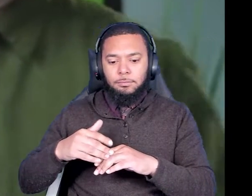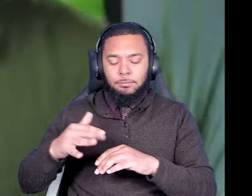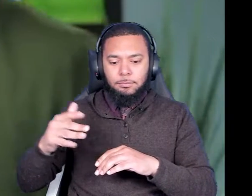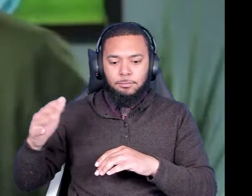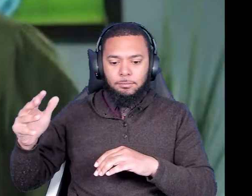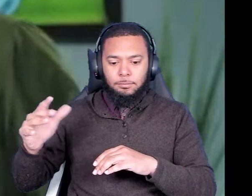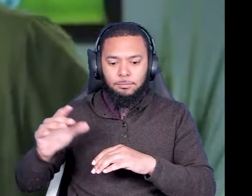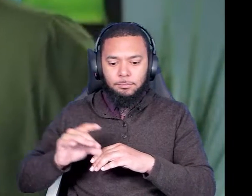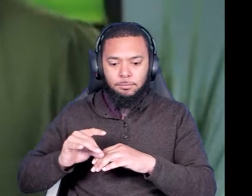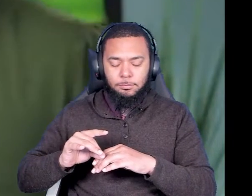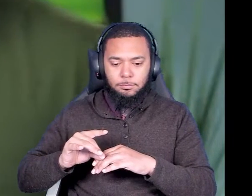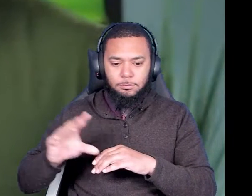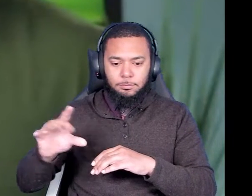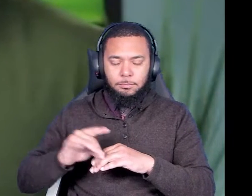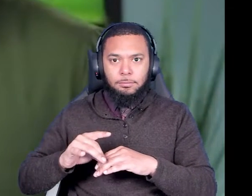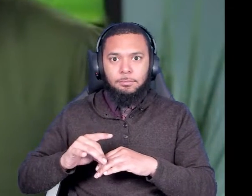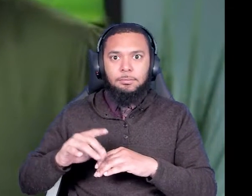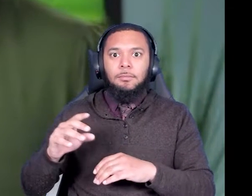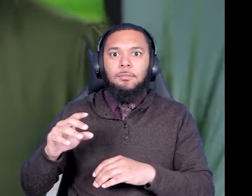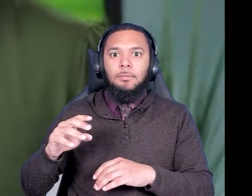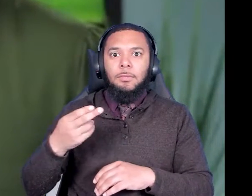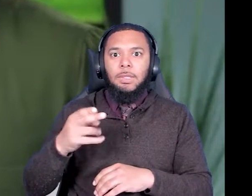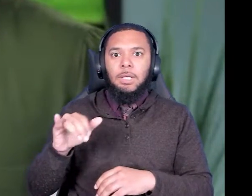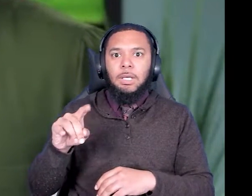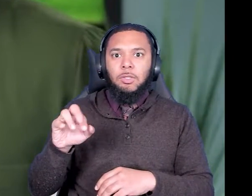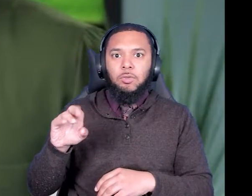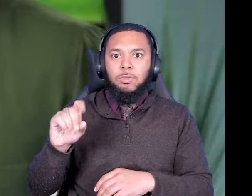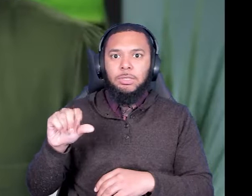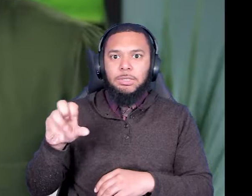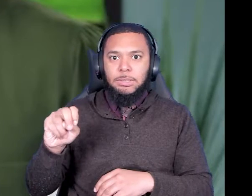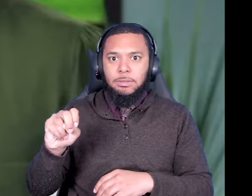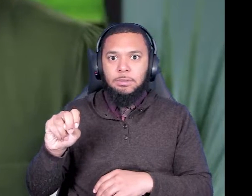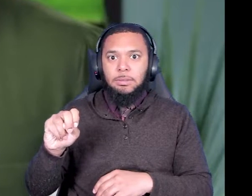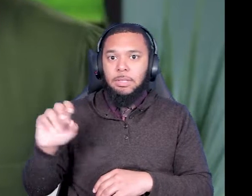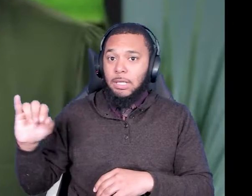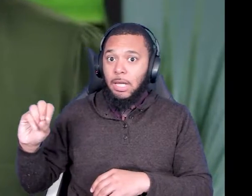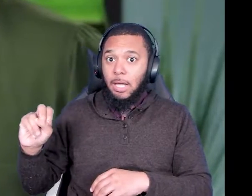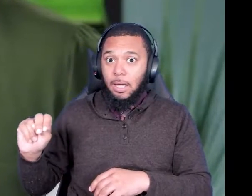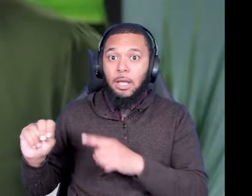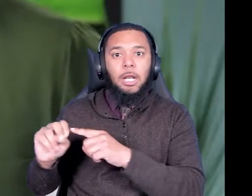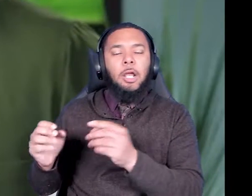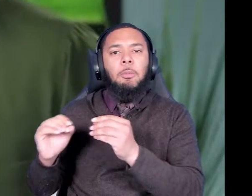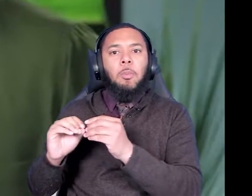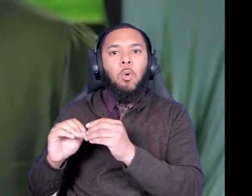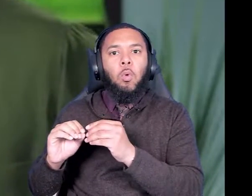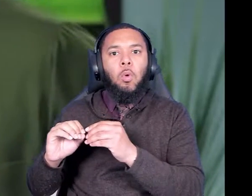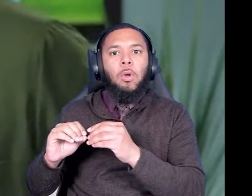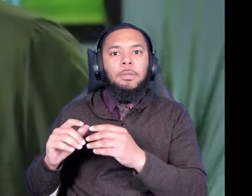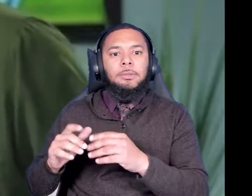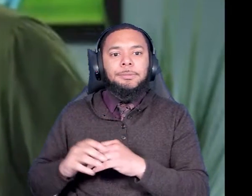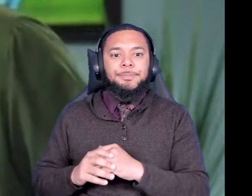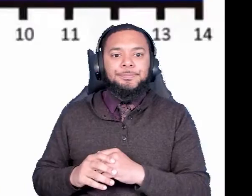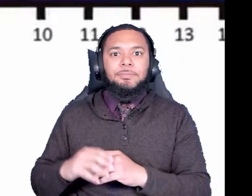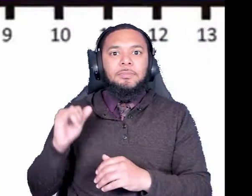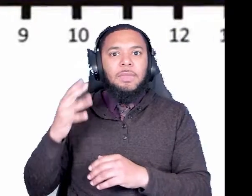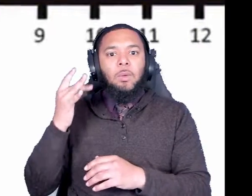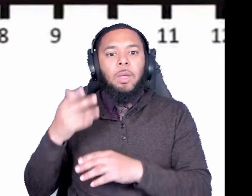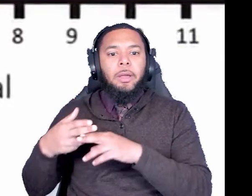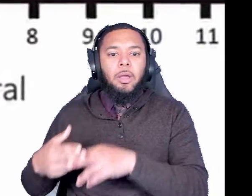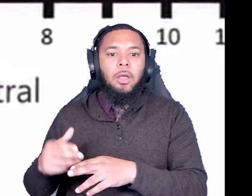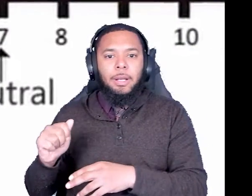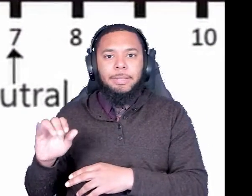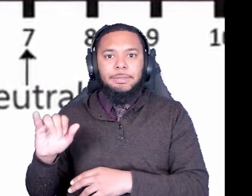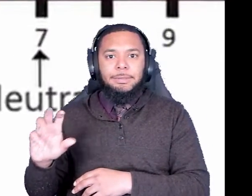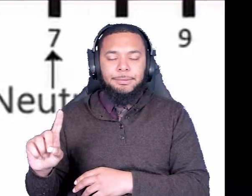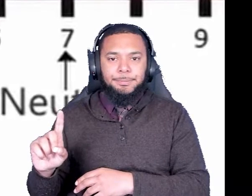higher concentration of hydrogen ions than hydroxide. That's the way they behave. That's why we call them acids. And again,